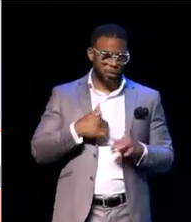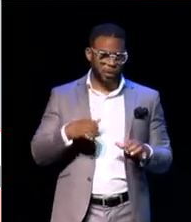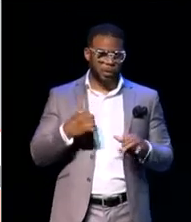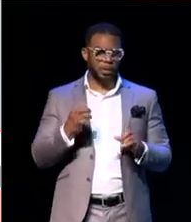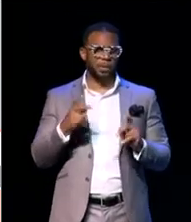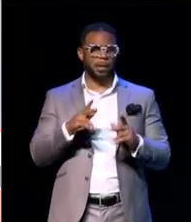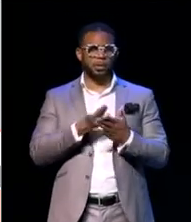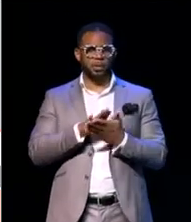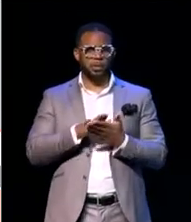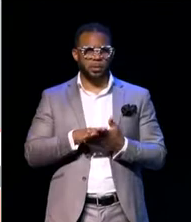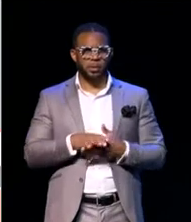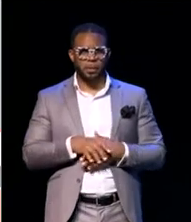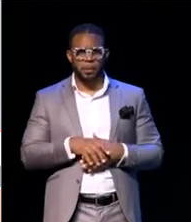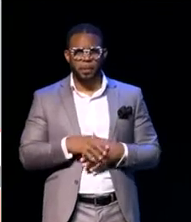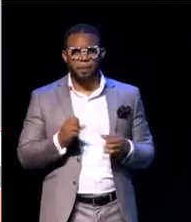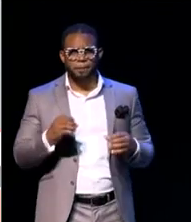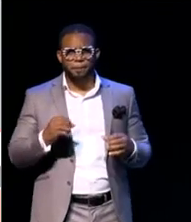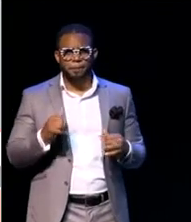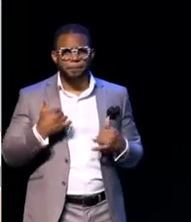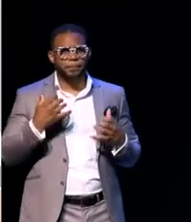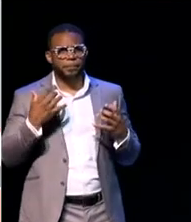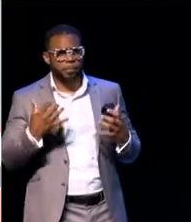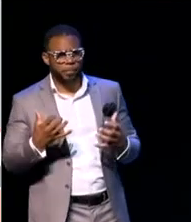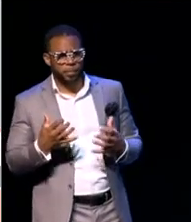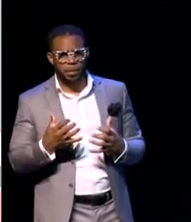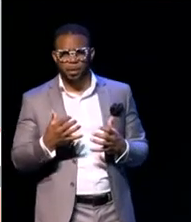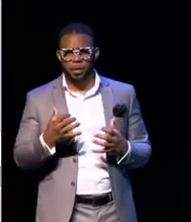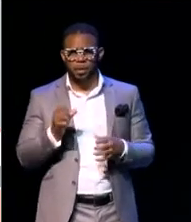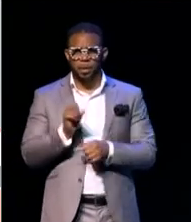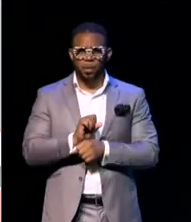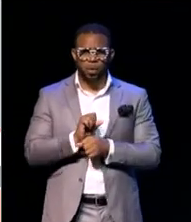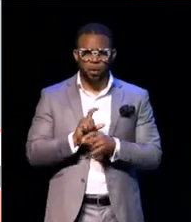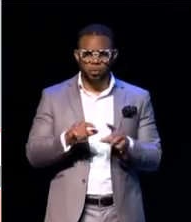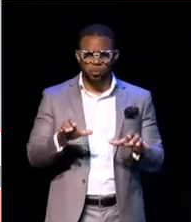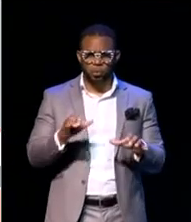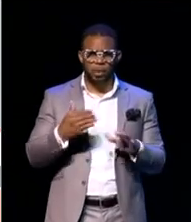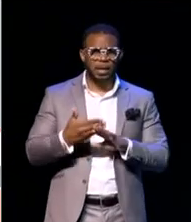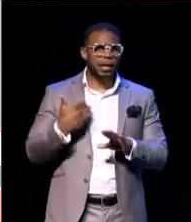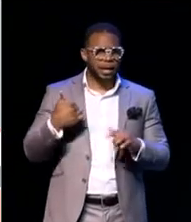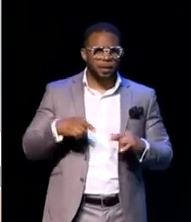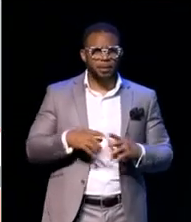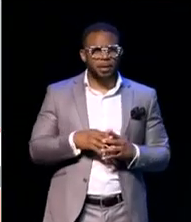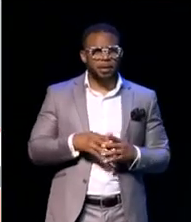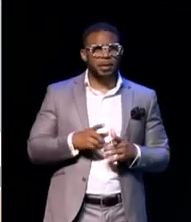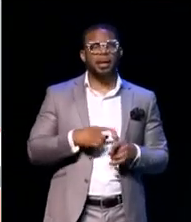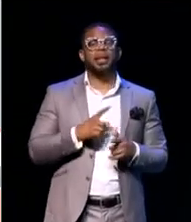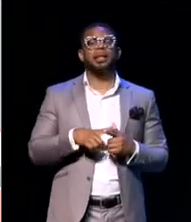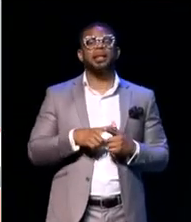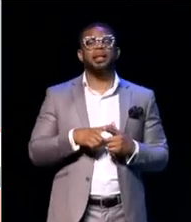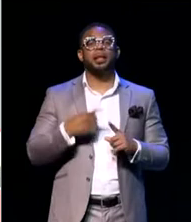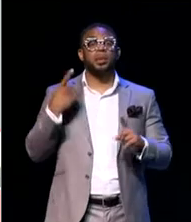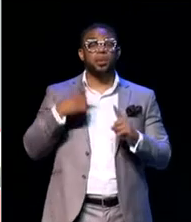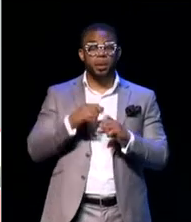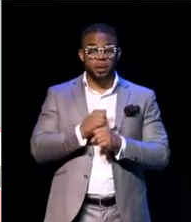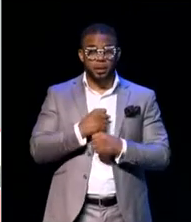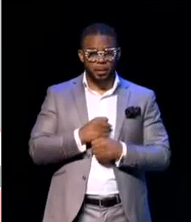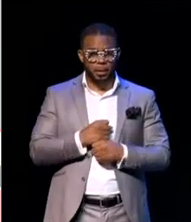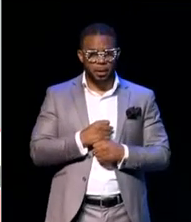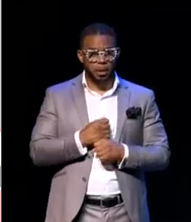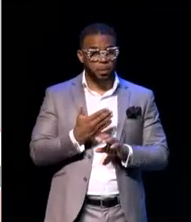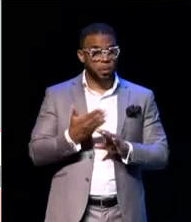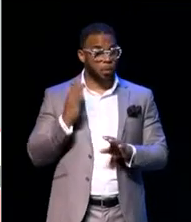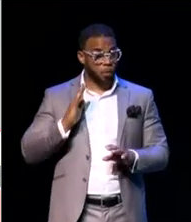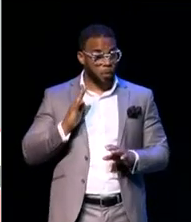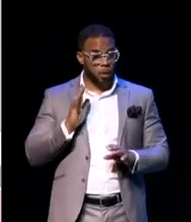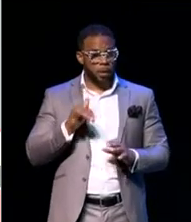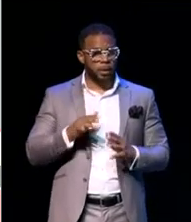get back to school. So we've got a lot of work to do ahead of us. And then the point that was made